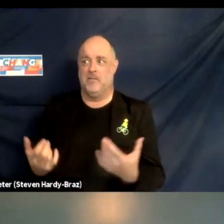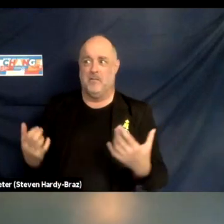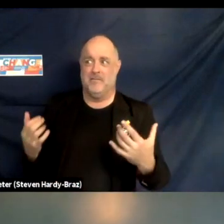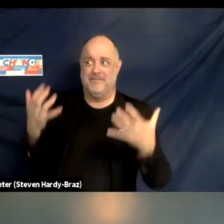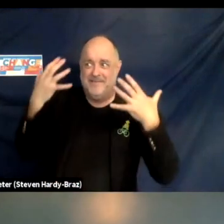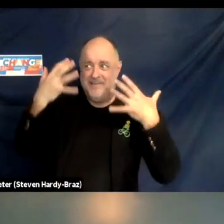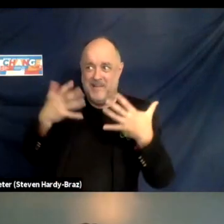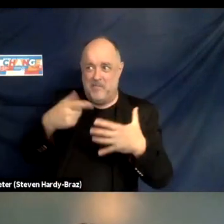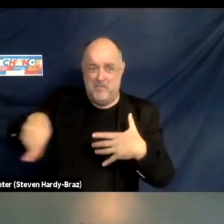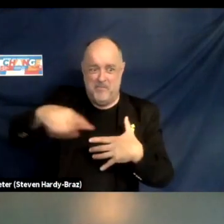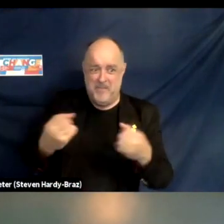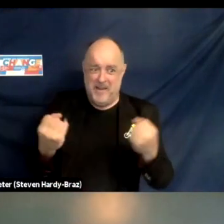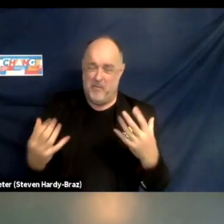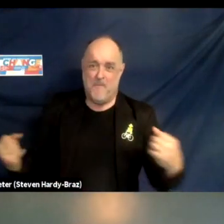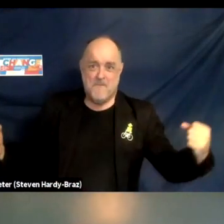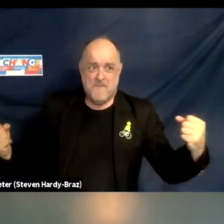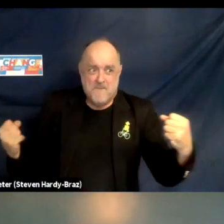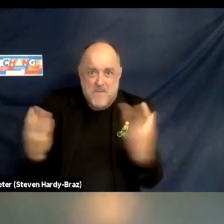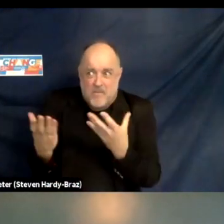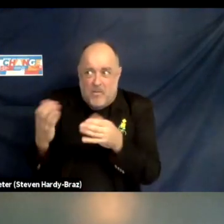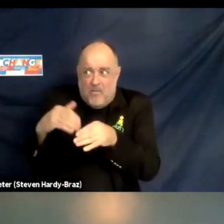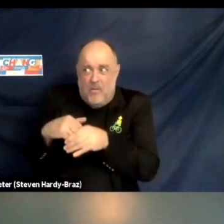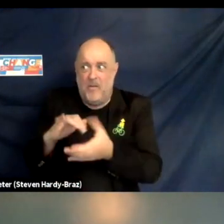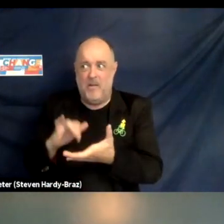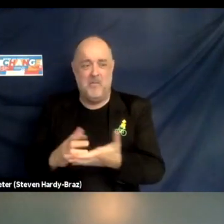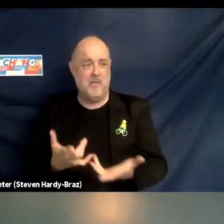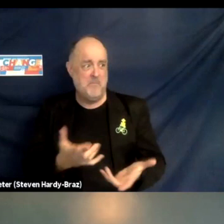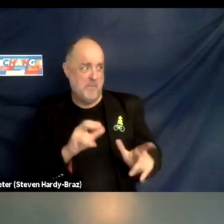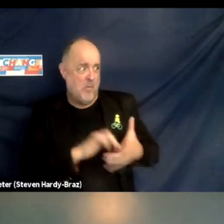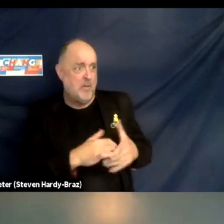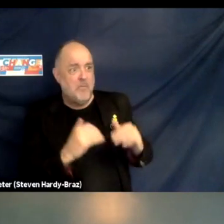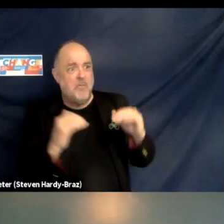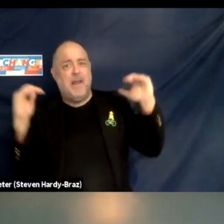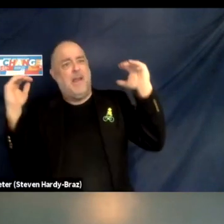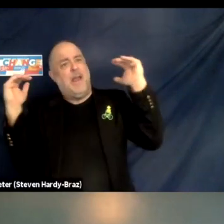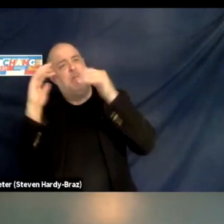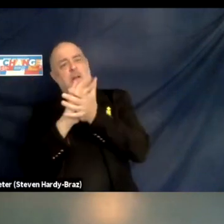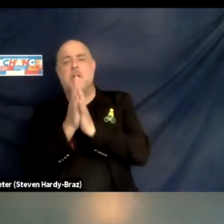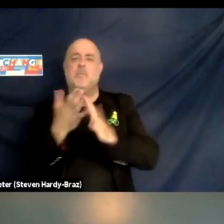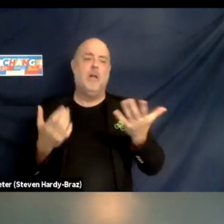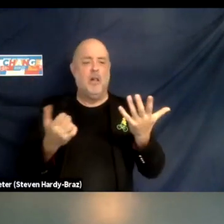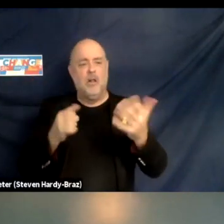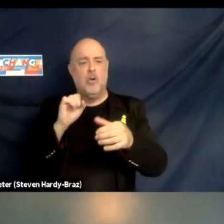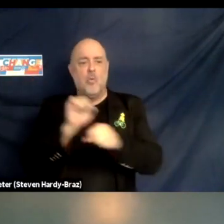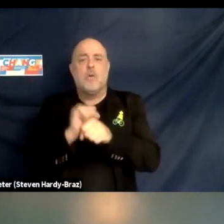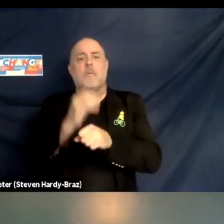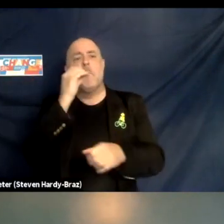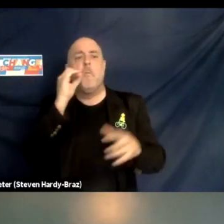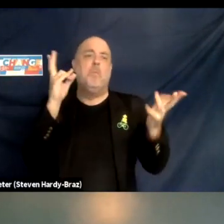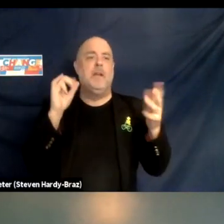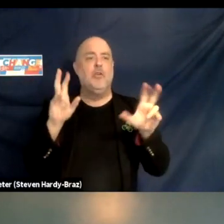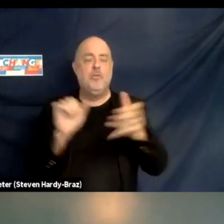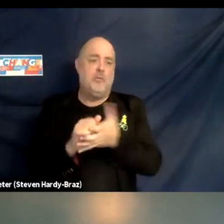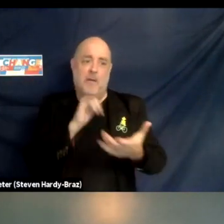with. See, many people in our industry want equity to be a desktop exercise. If they're honest with themselves, as well